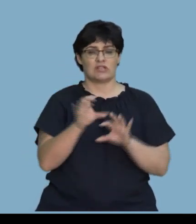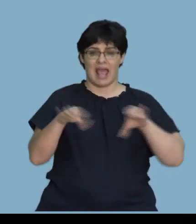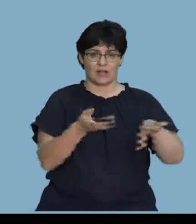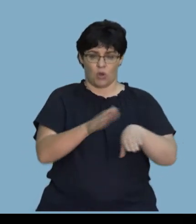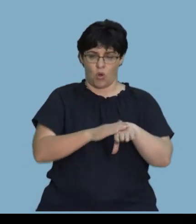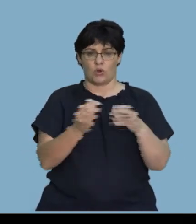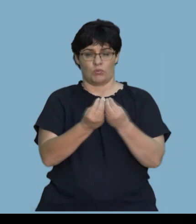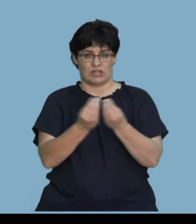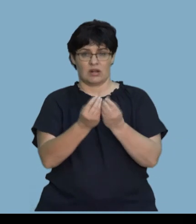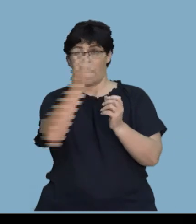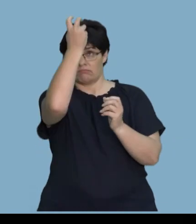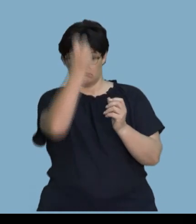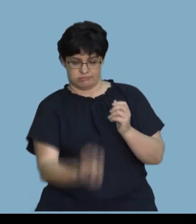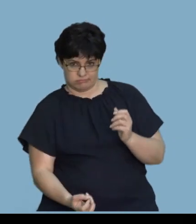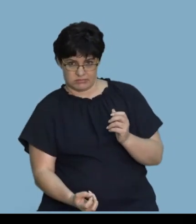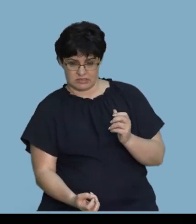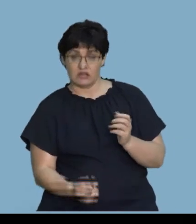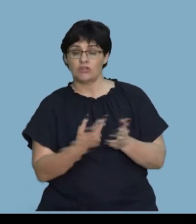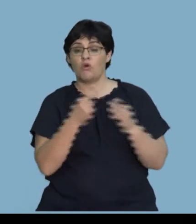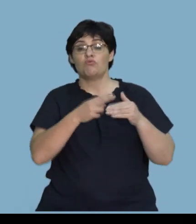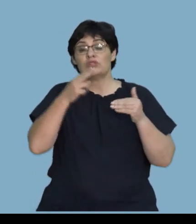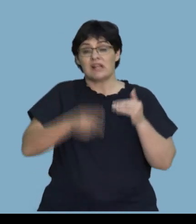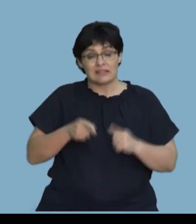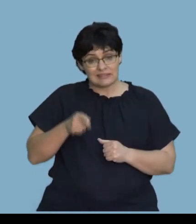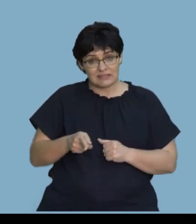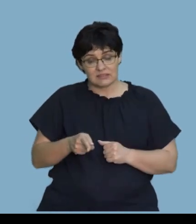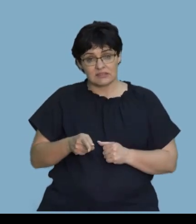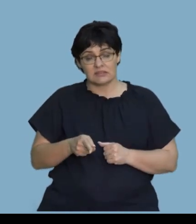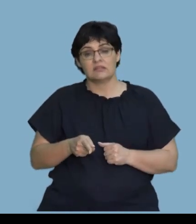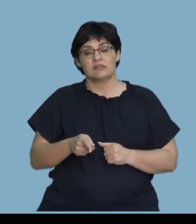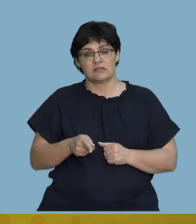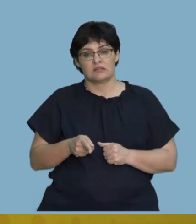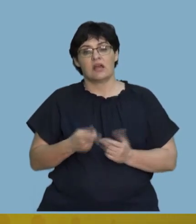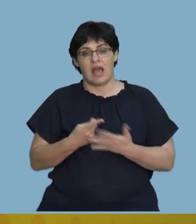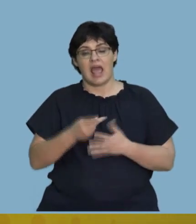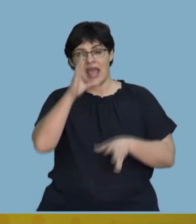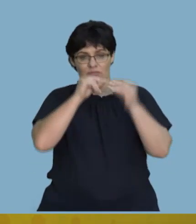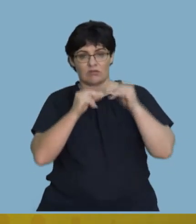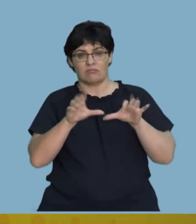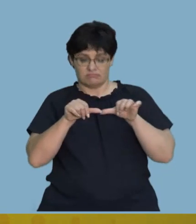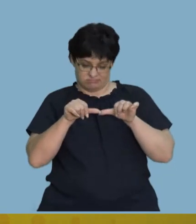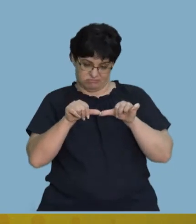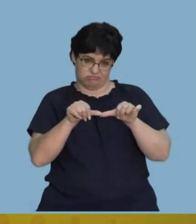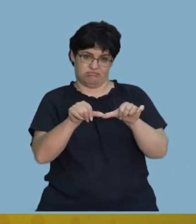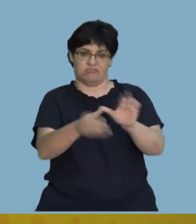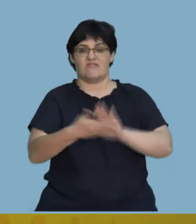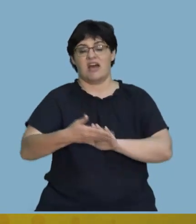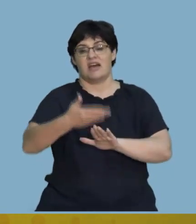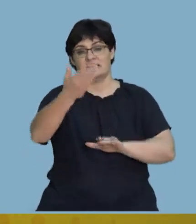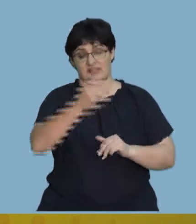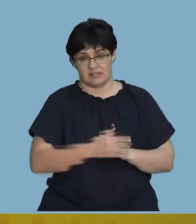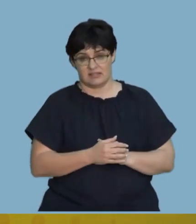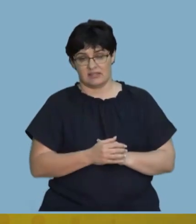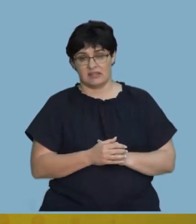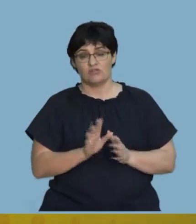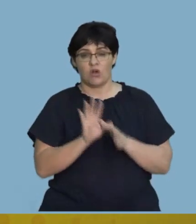on this object as it moves downwards. So as a result of that, this object experiences a constant acceleration. Now, already